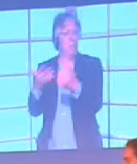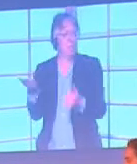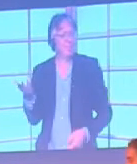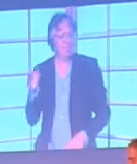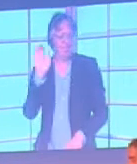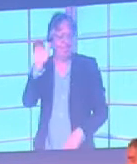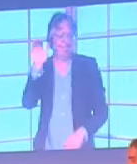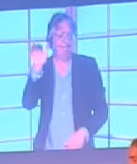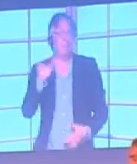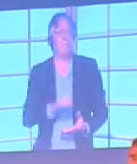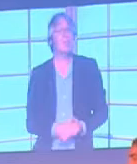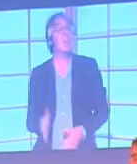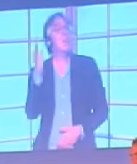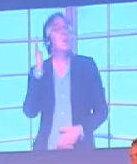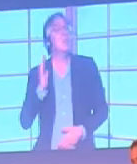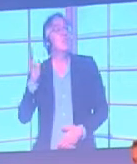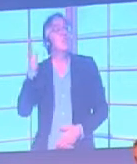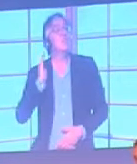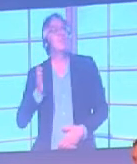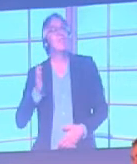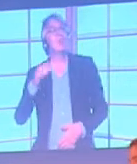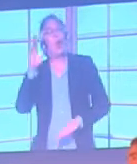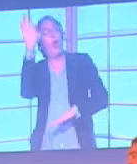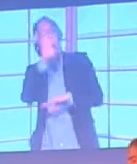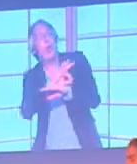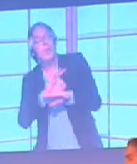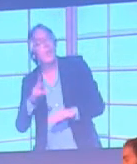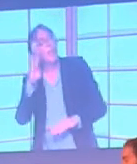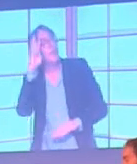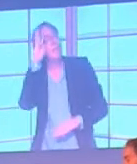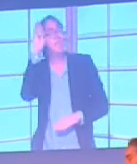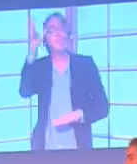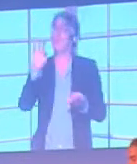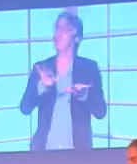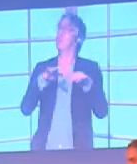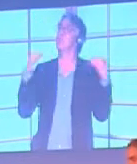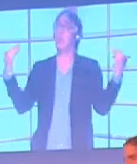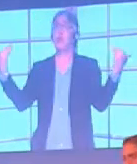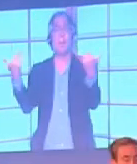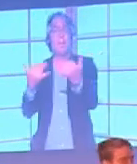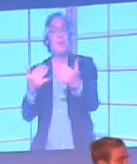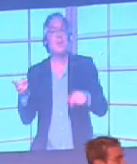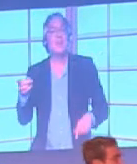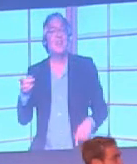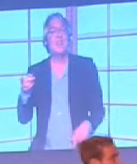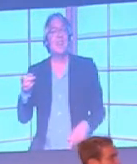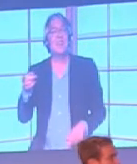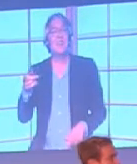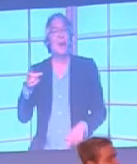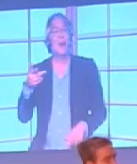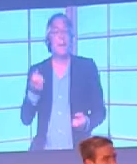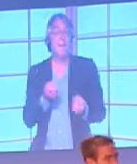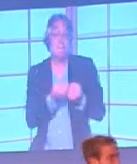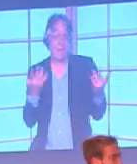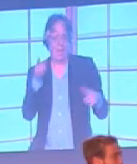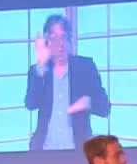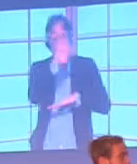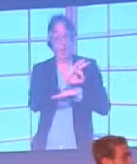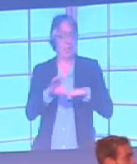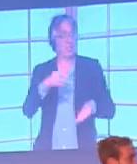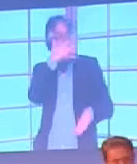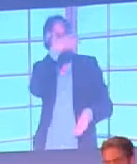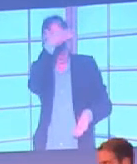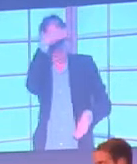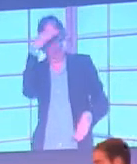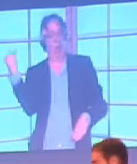architectures have built or when they do operate the stadiums, they do not always think about fans